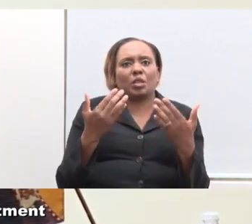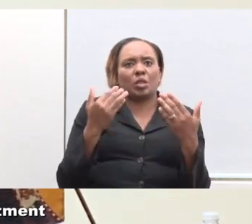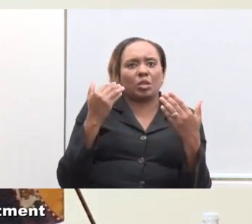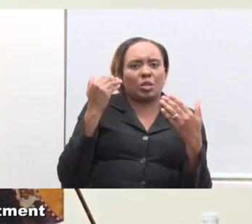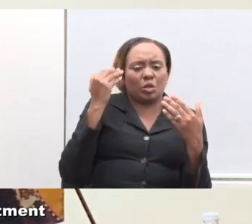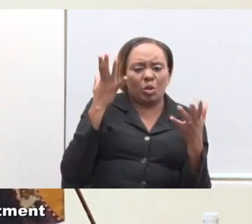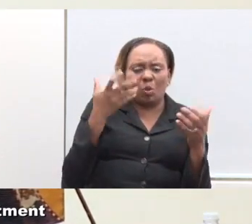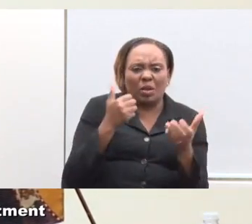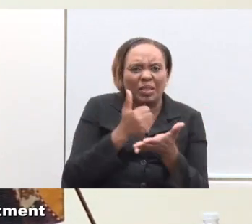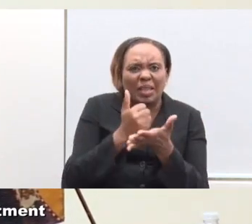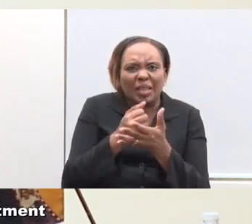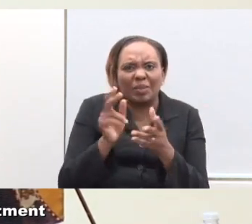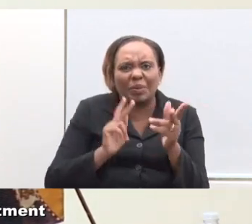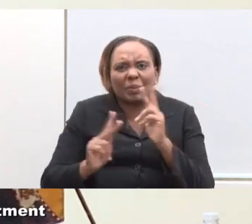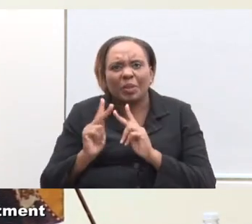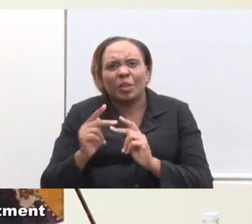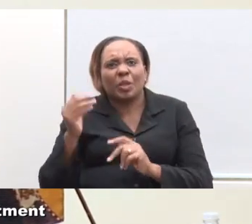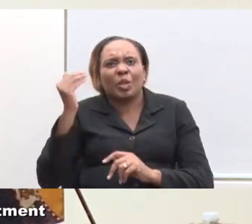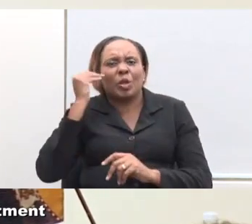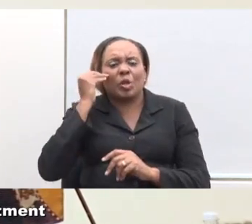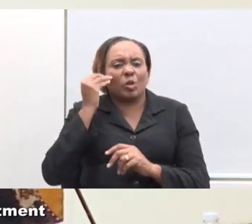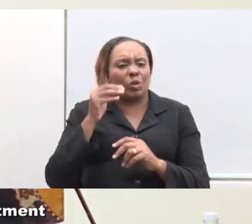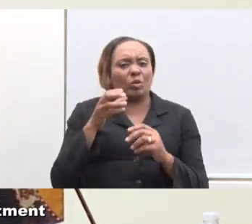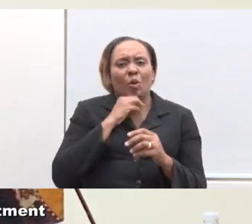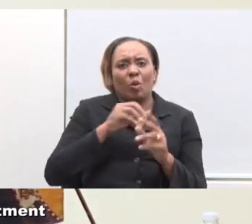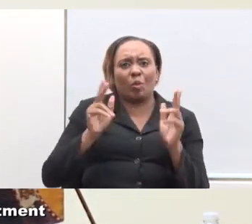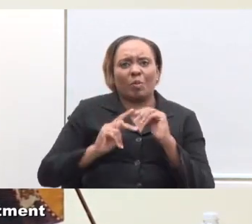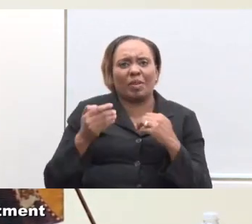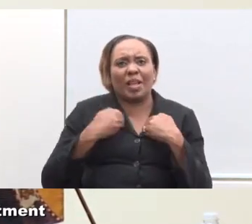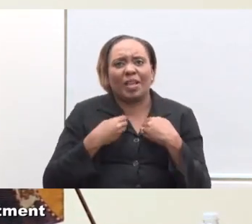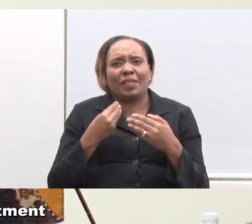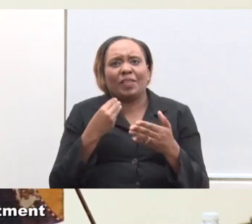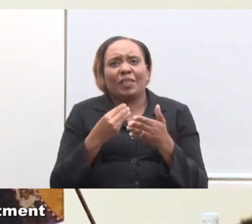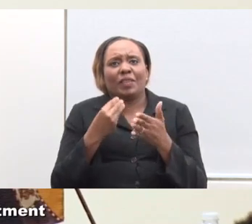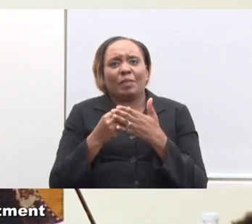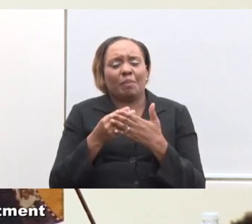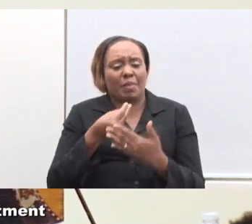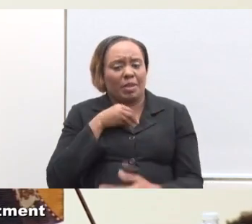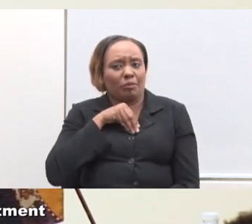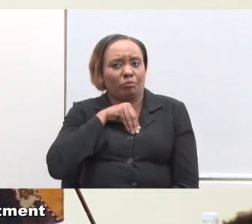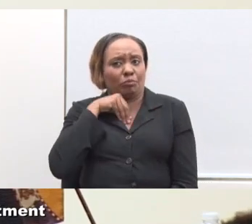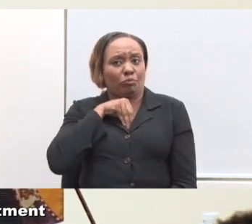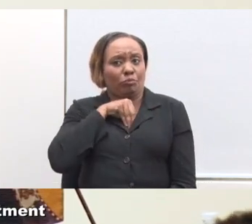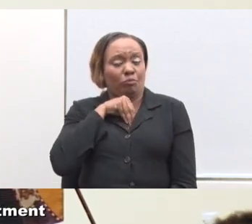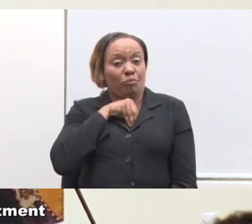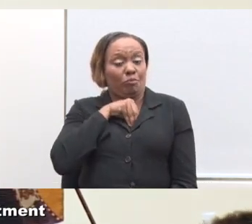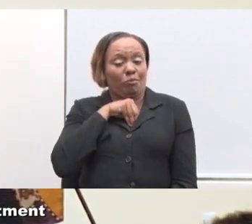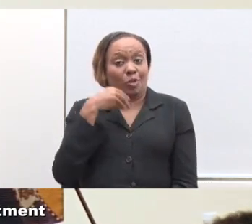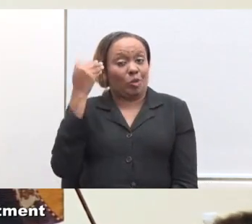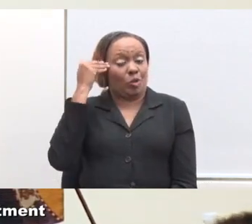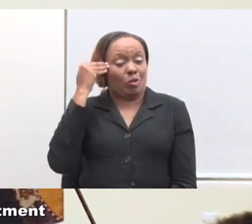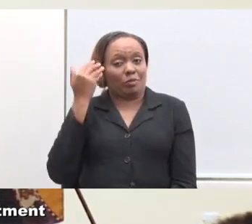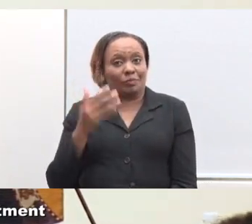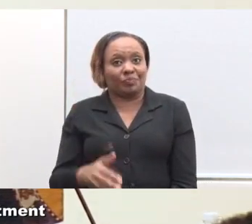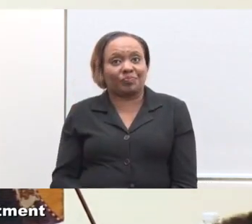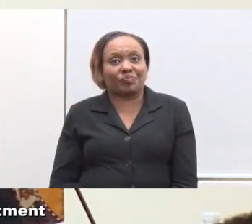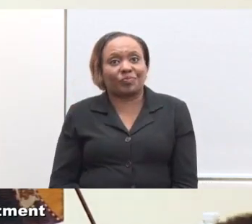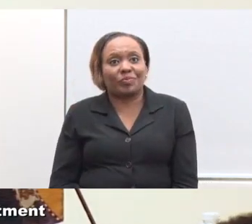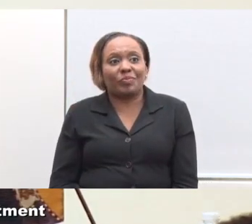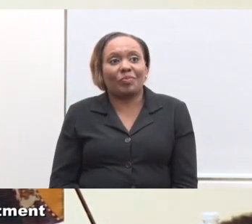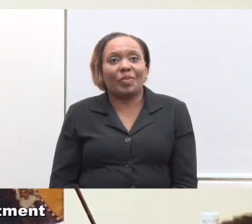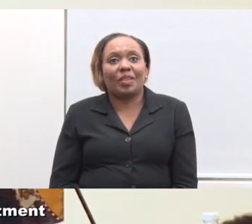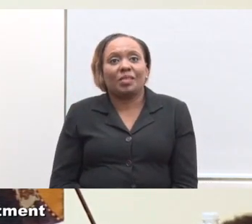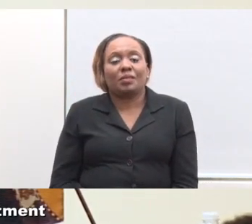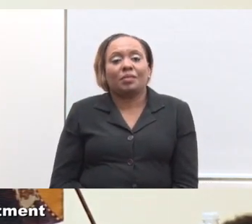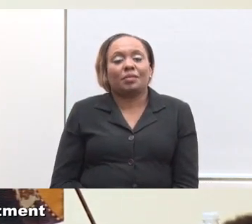envelope, and sometimes they got it stuffed down. You understand? And they're catching the bus at their